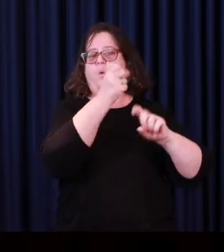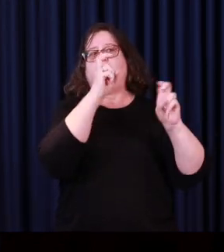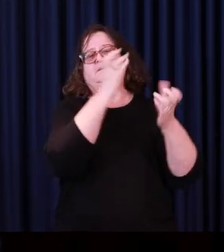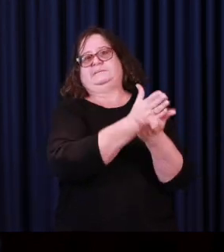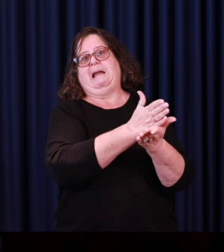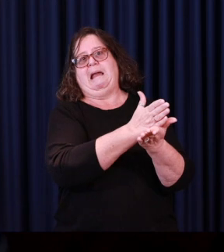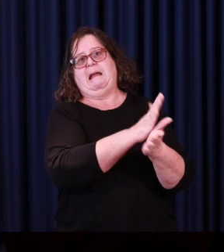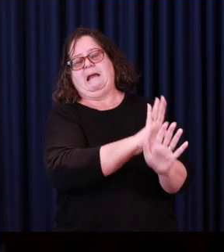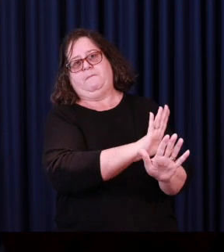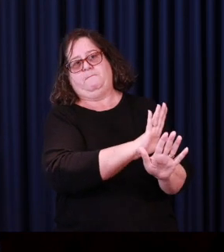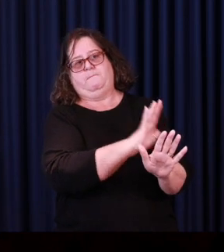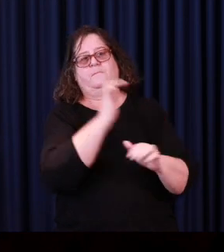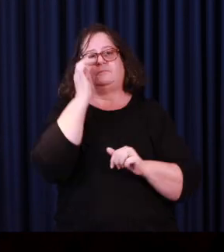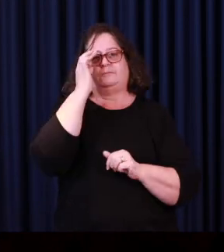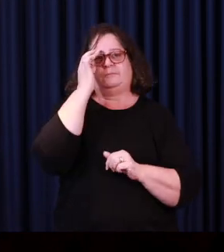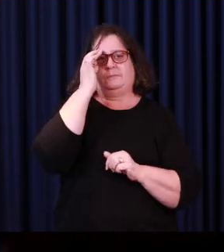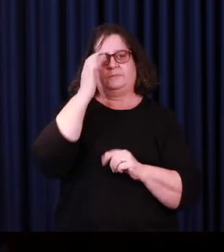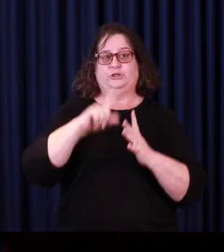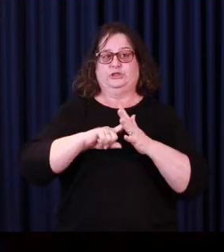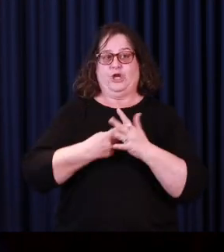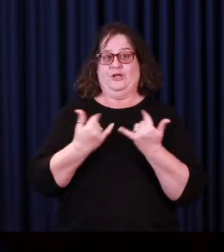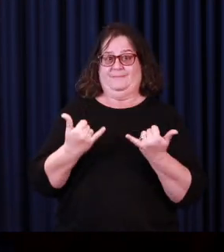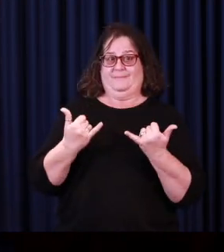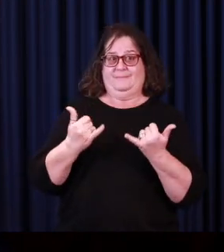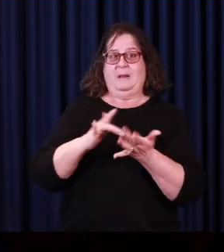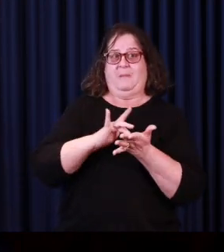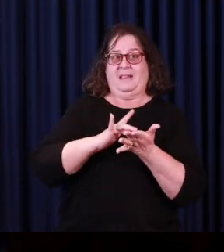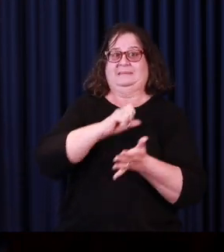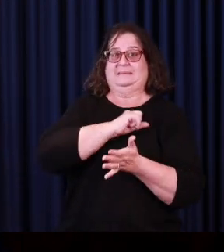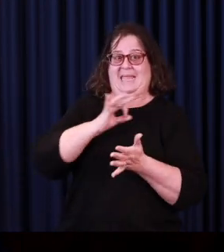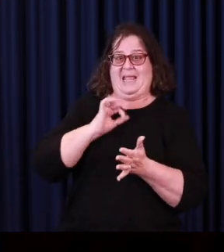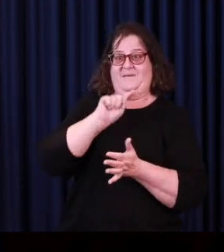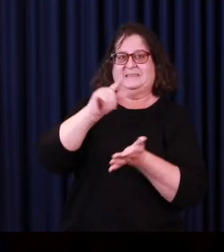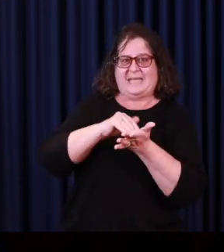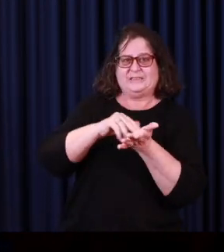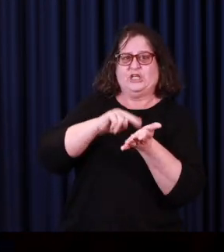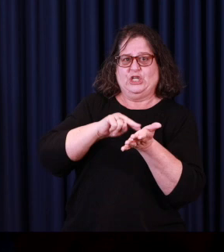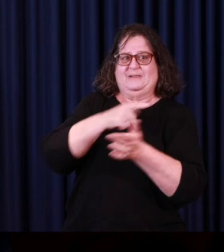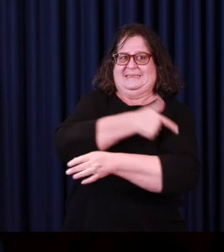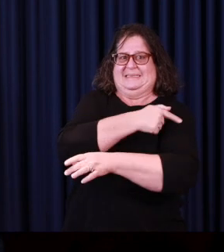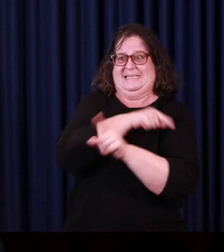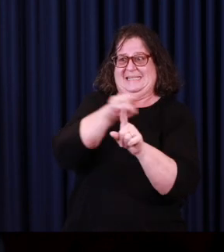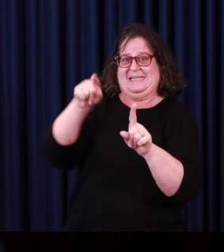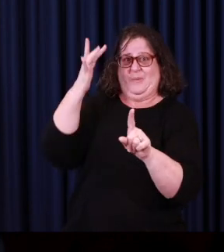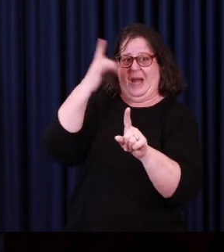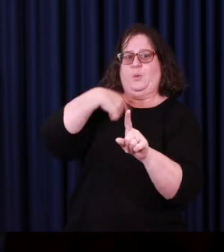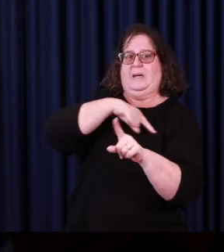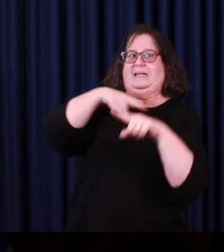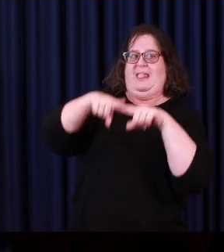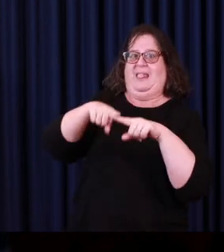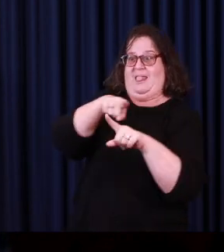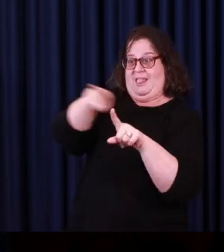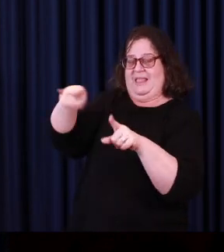with vaccinations of medical personnel, since they're the ones we count on to deliver it far and wide.